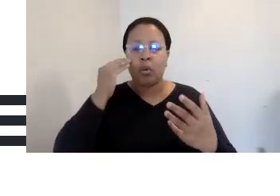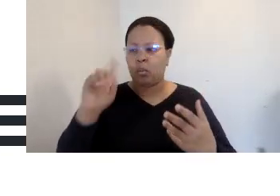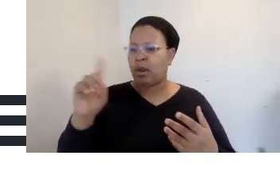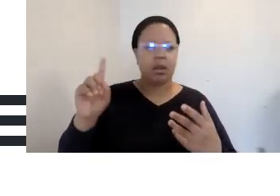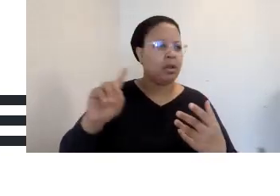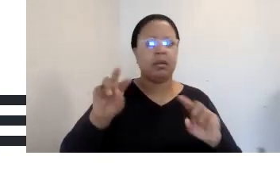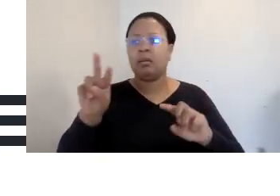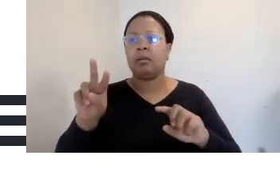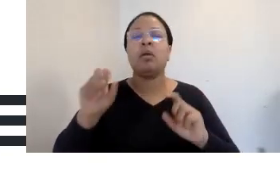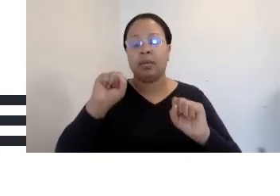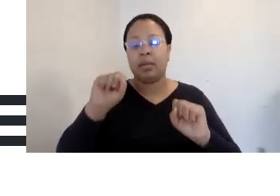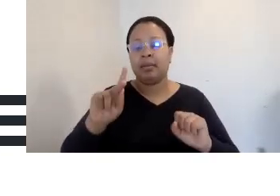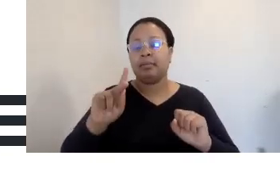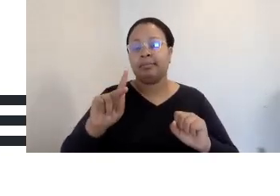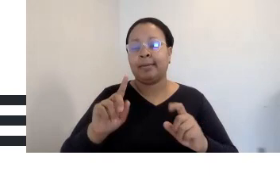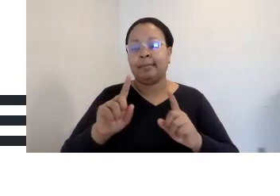Go at your own pace.